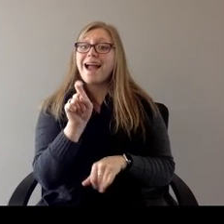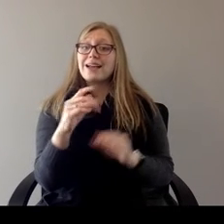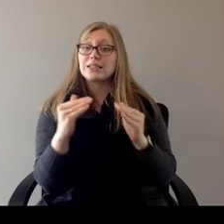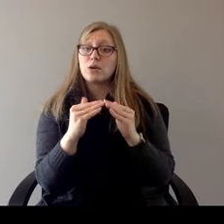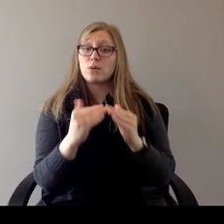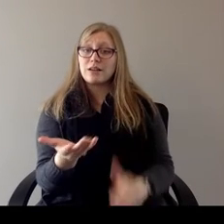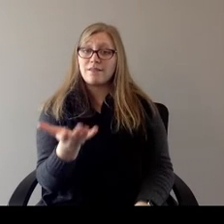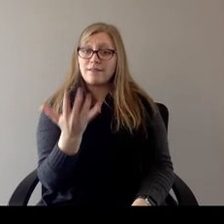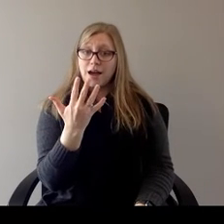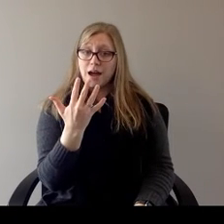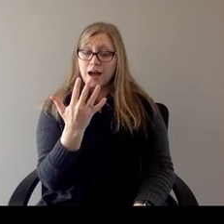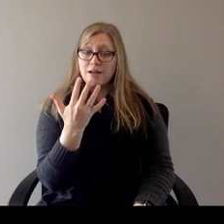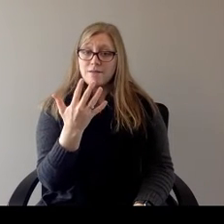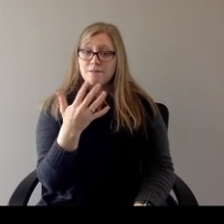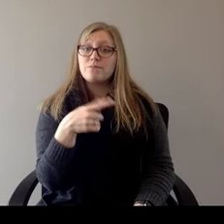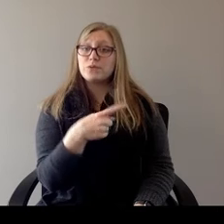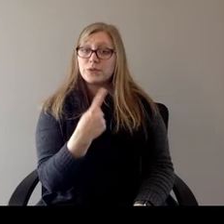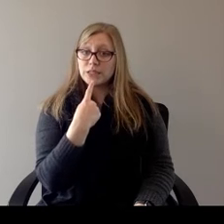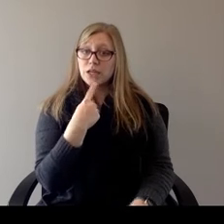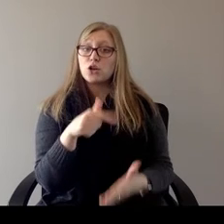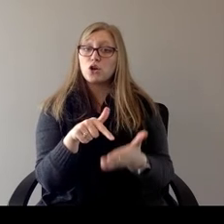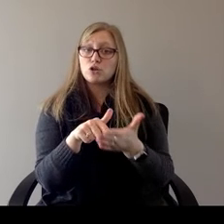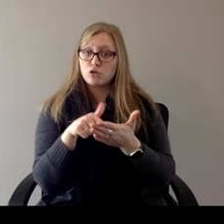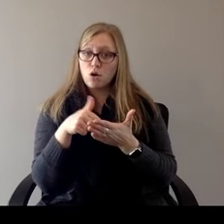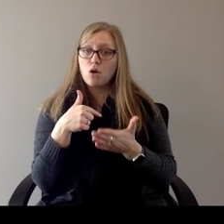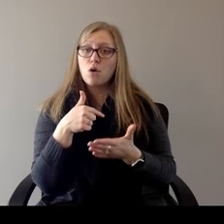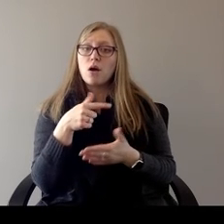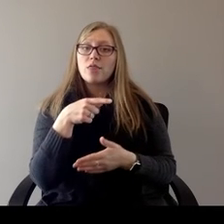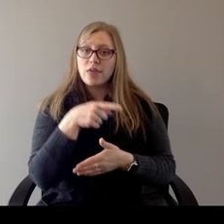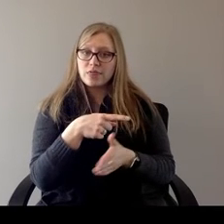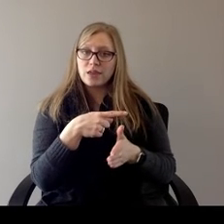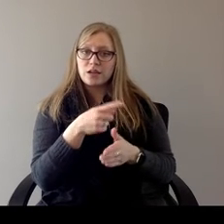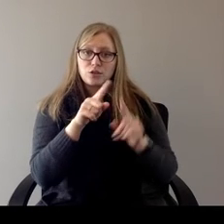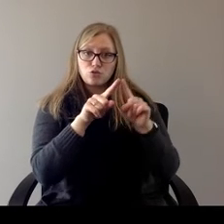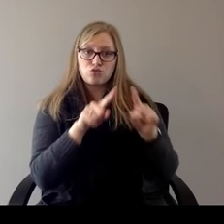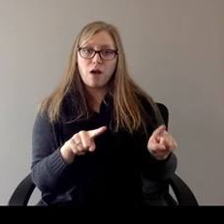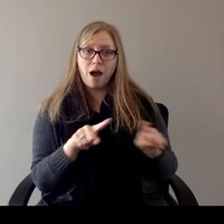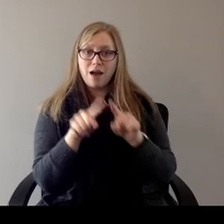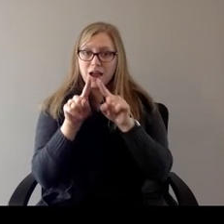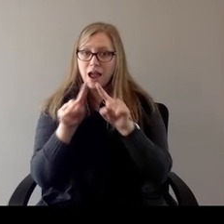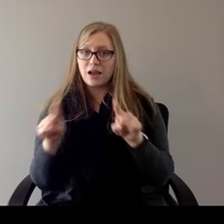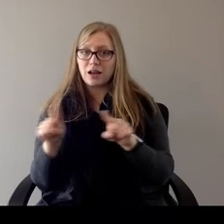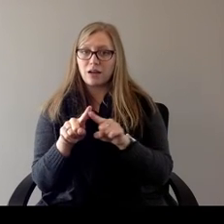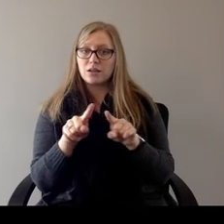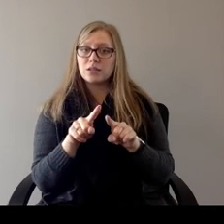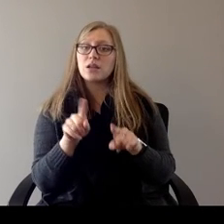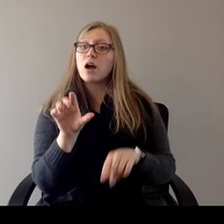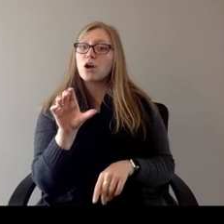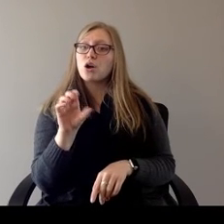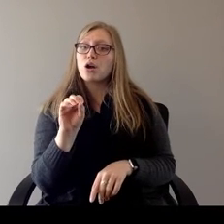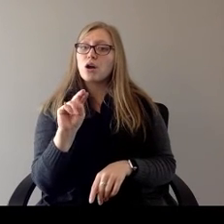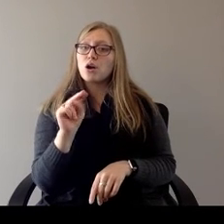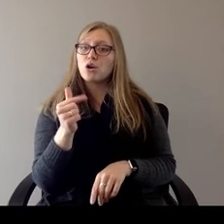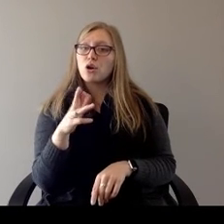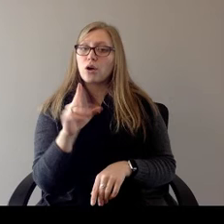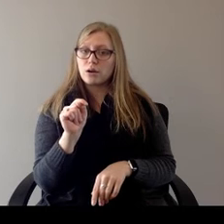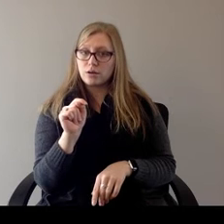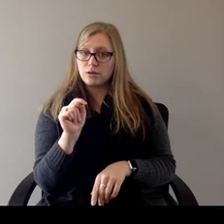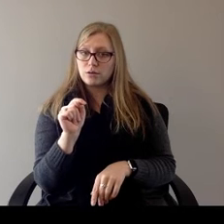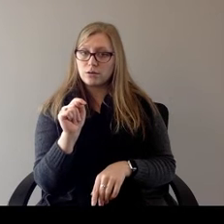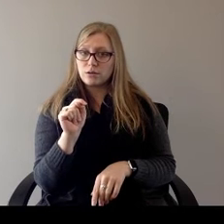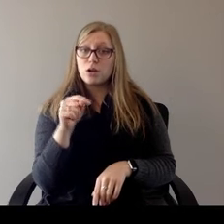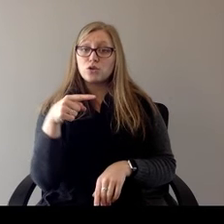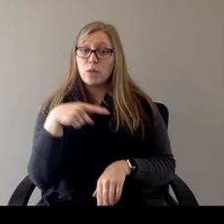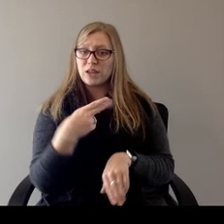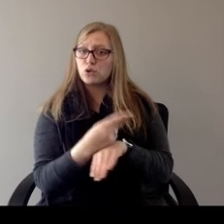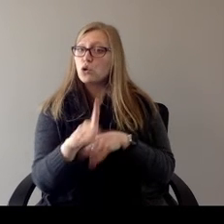to be congruent. And the idea, when I put in that 5, it's going to give me the other side length. So I'm going to be using the idea of